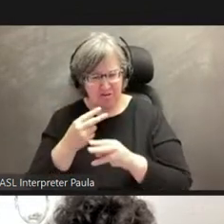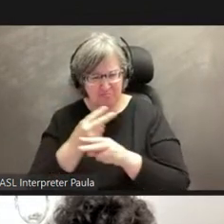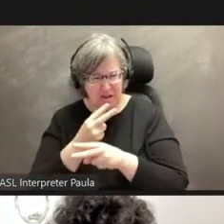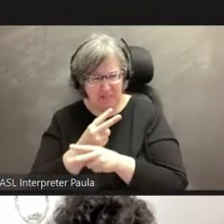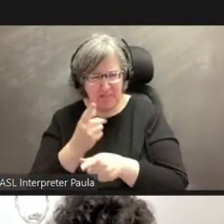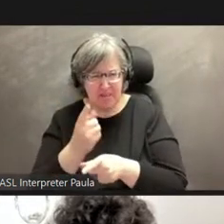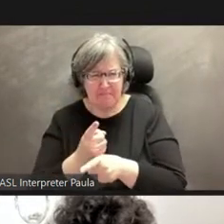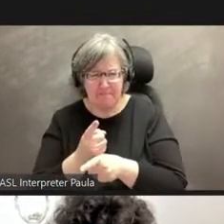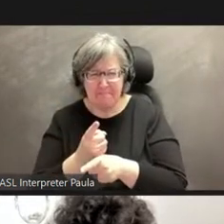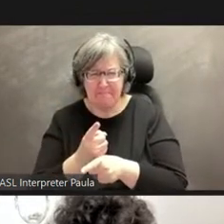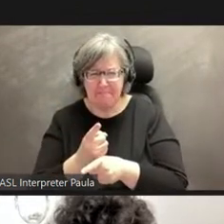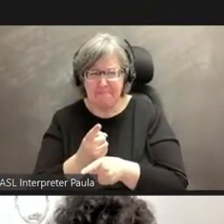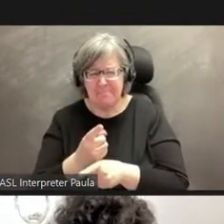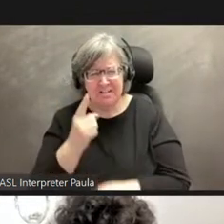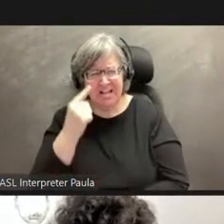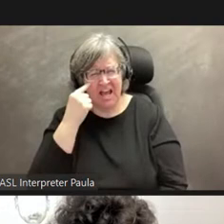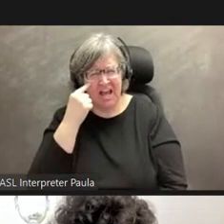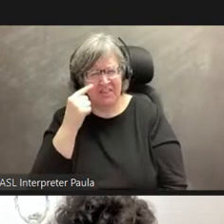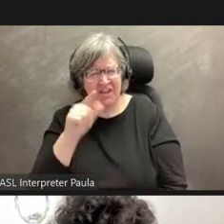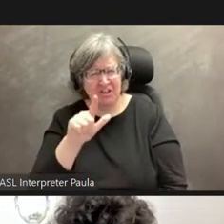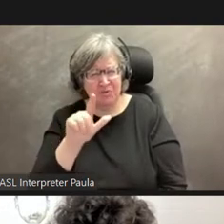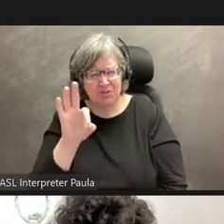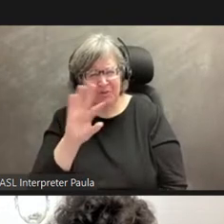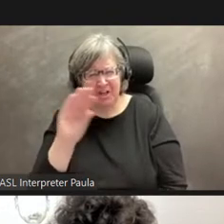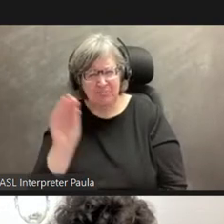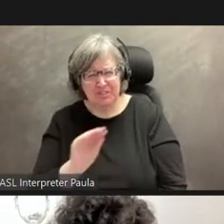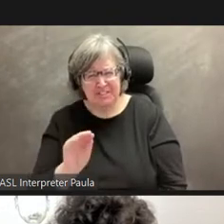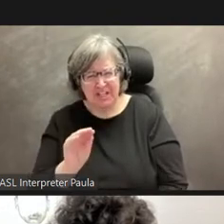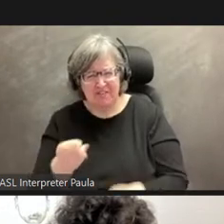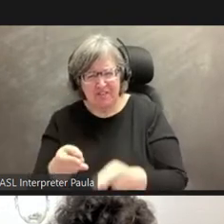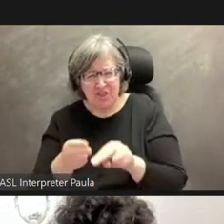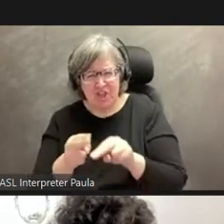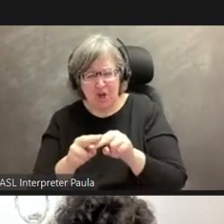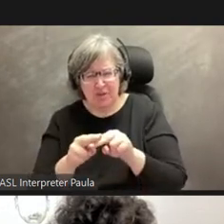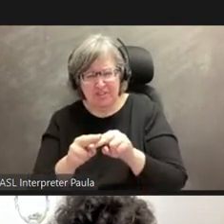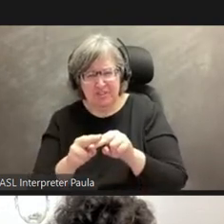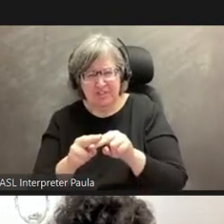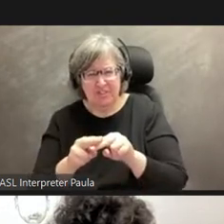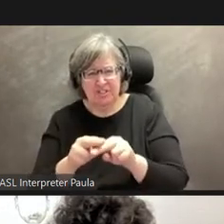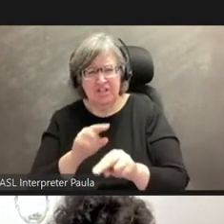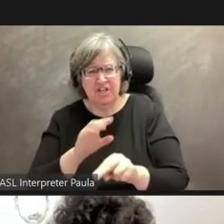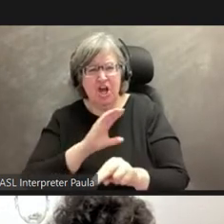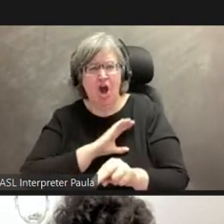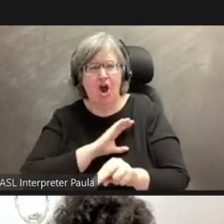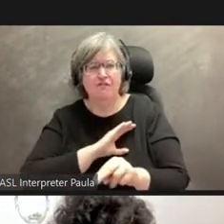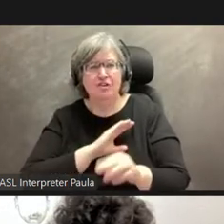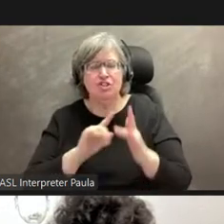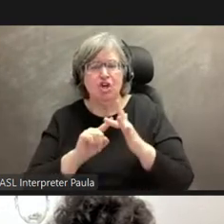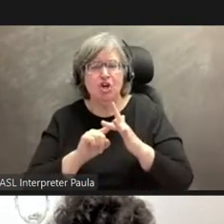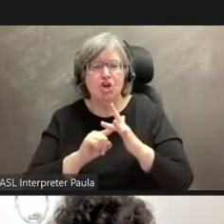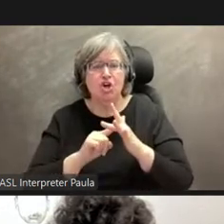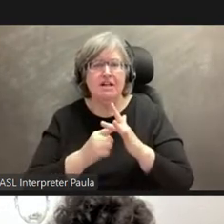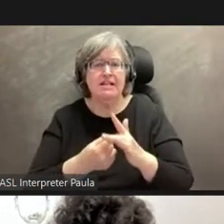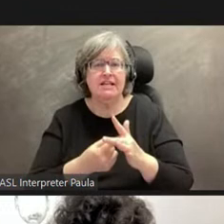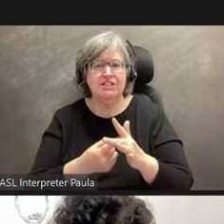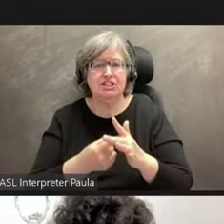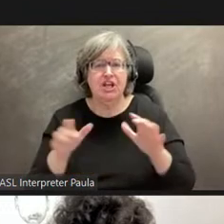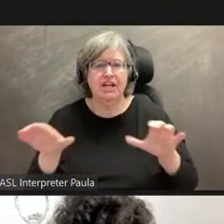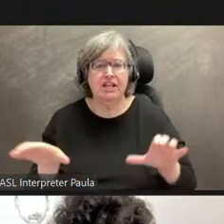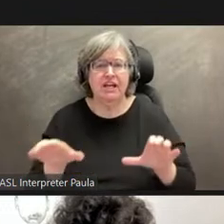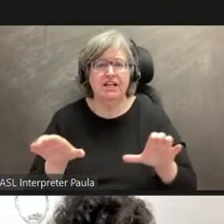about 29% of that increase was officer-initiated